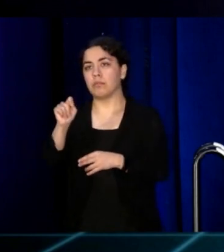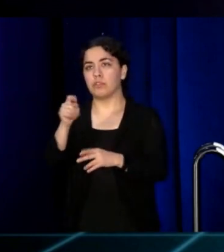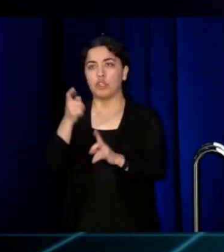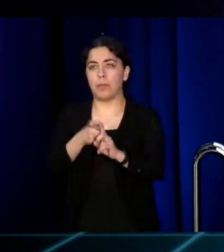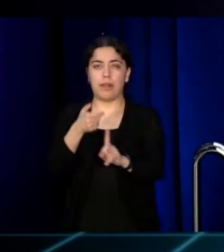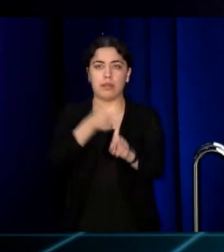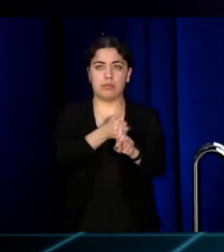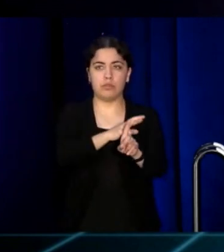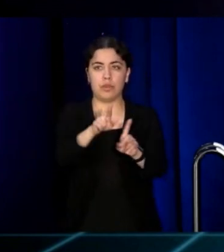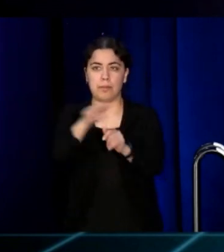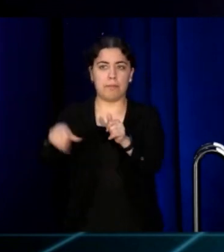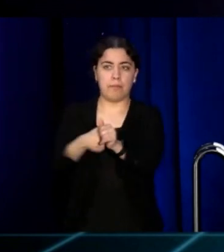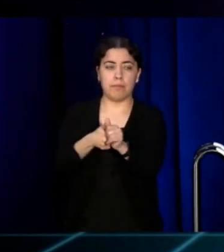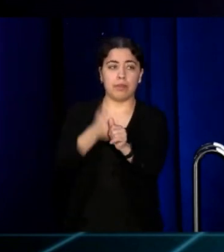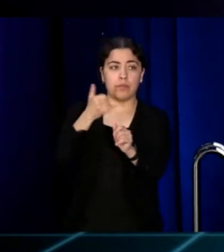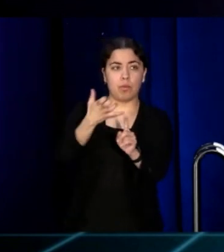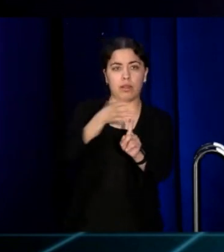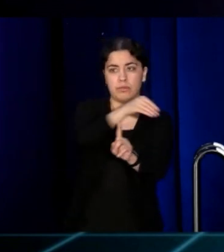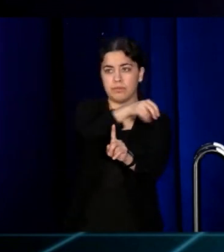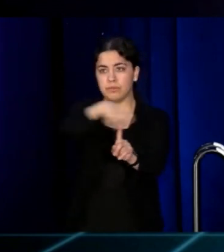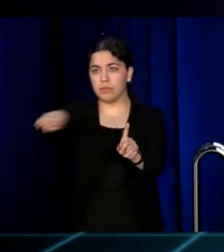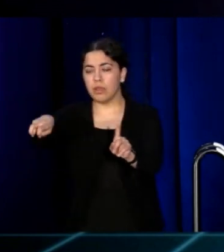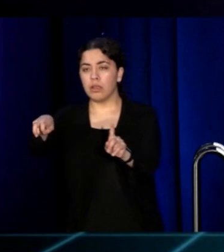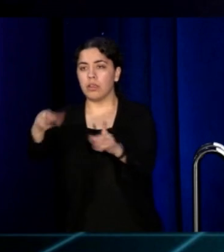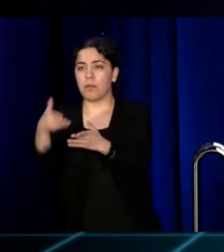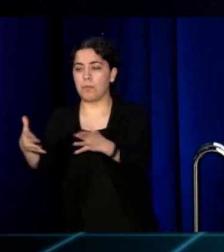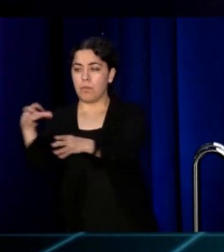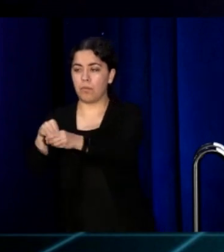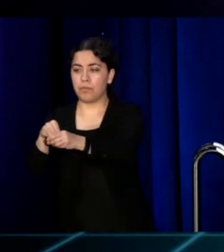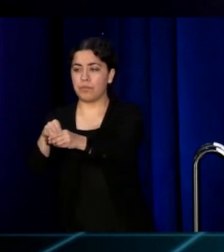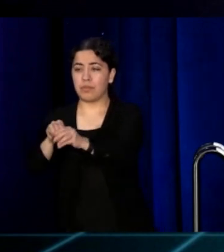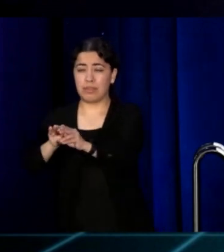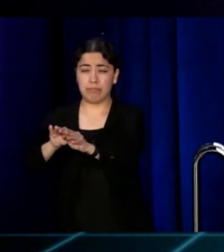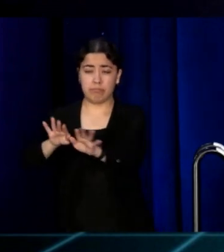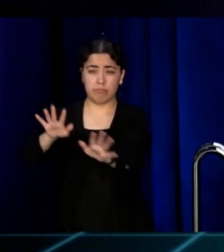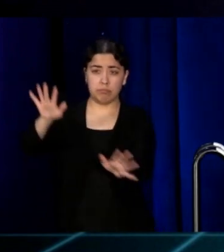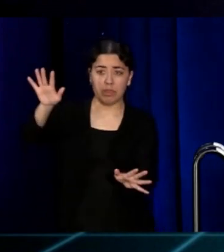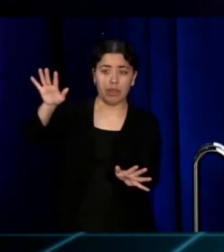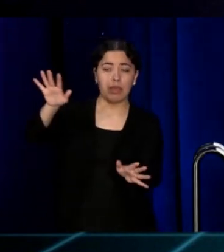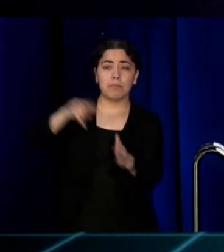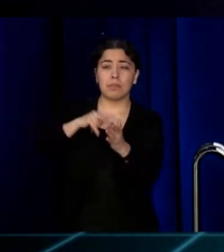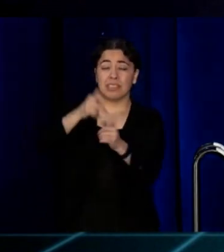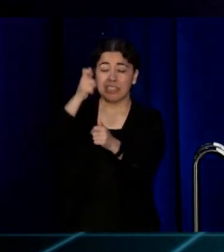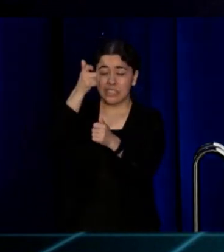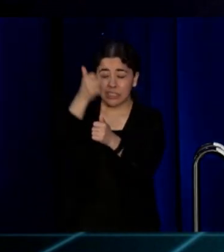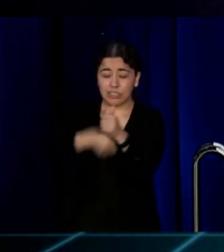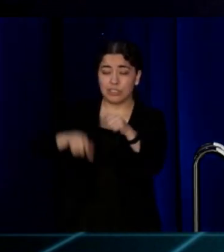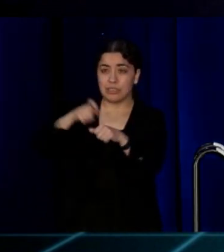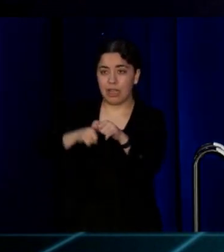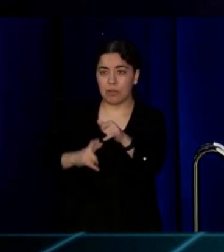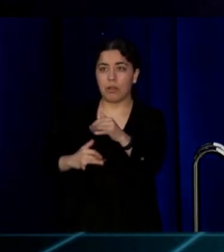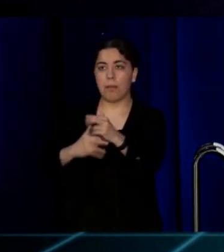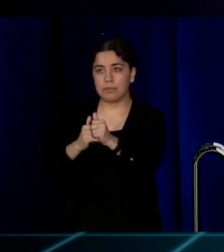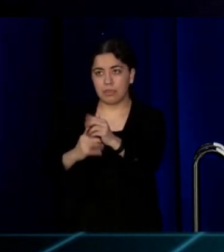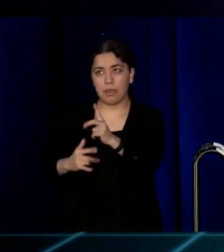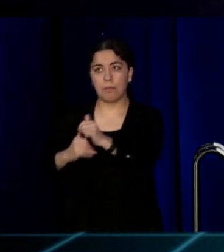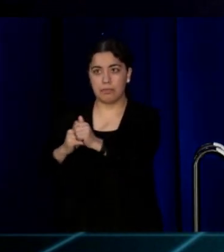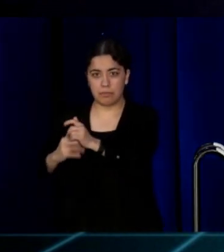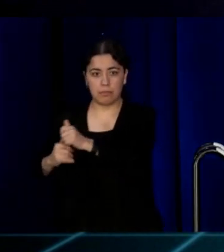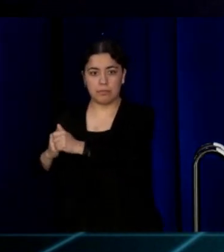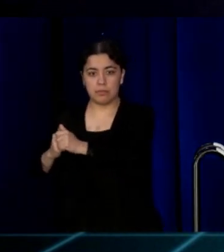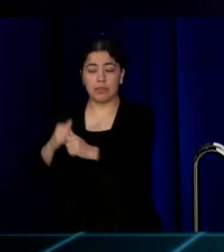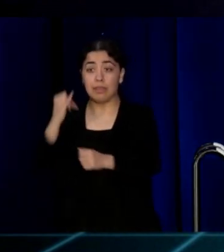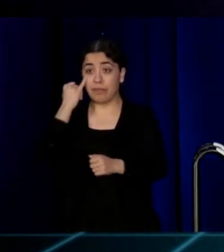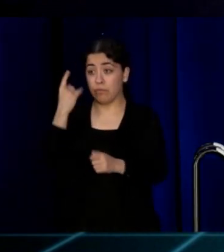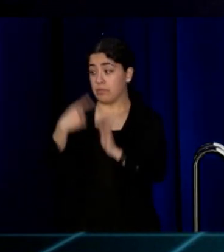pass that into a component and you're spreading over here, that is going to update every single time. Like, for example, if you do